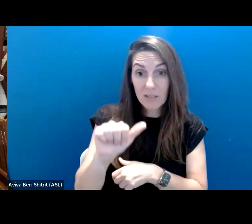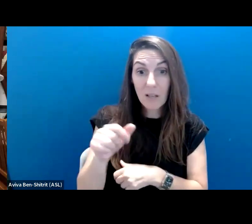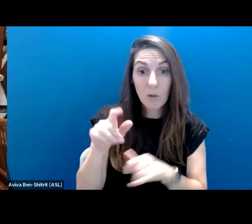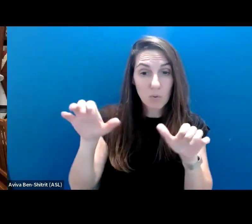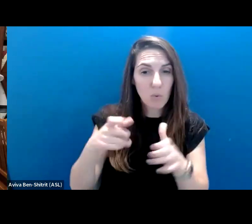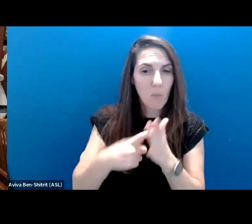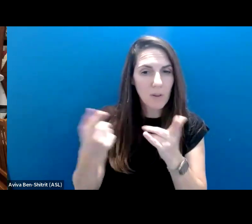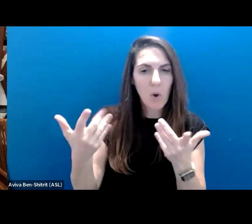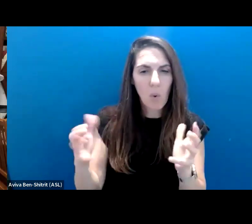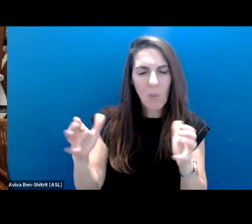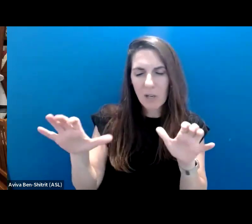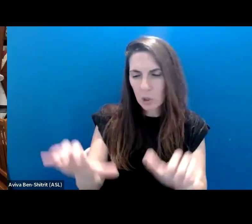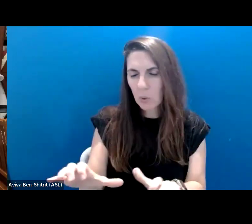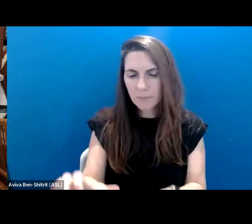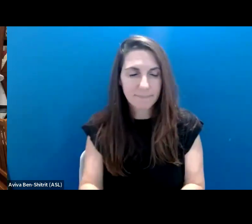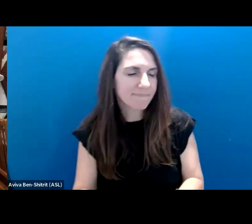Awesome. With that,